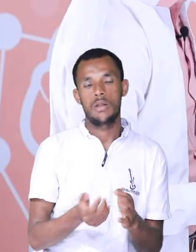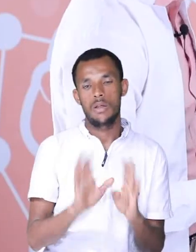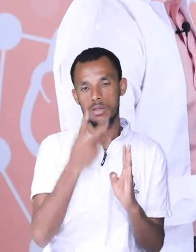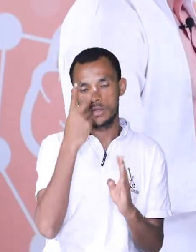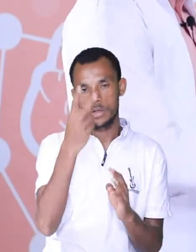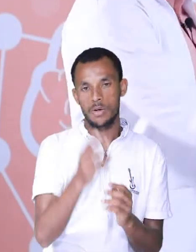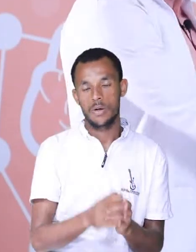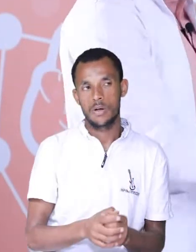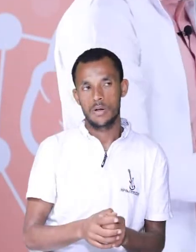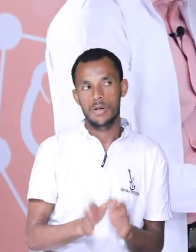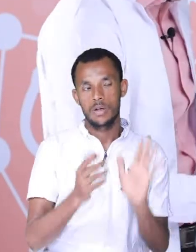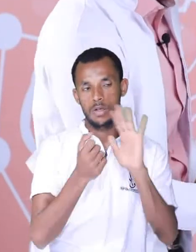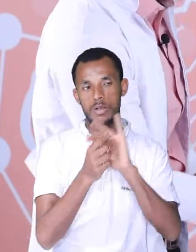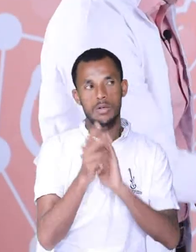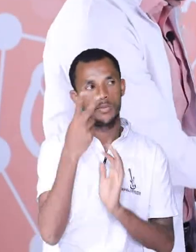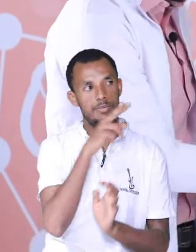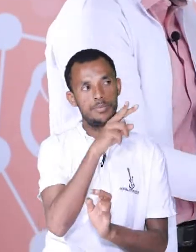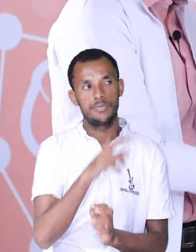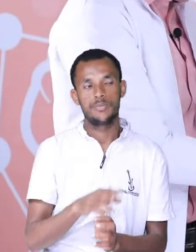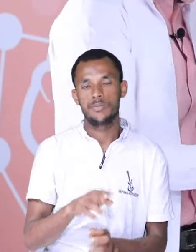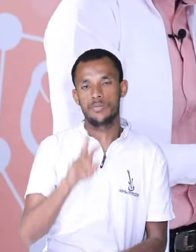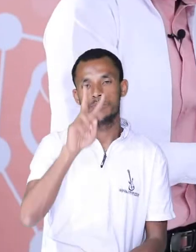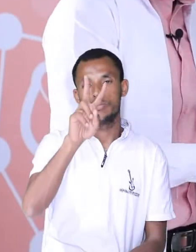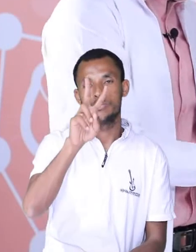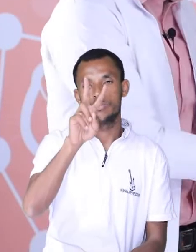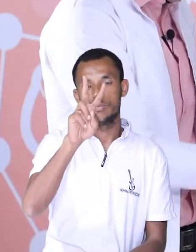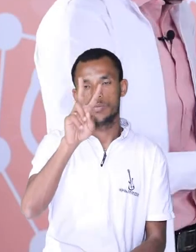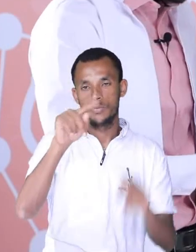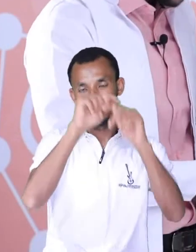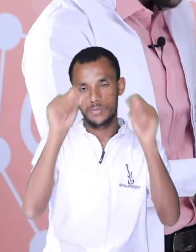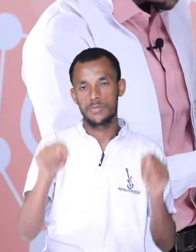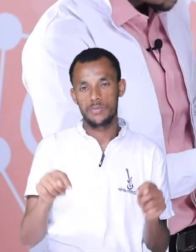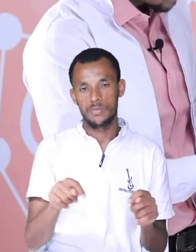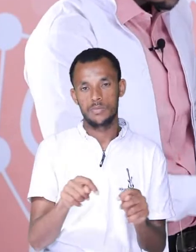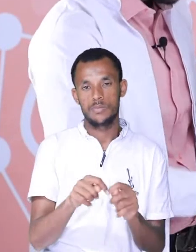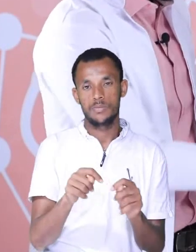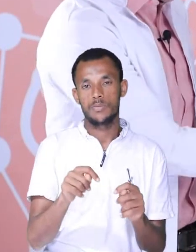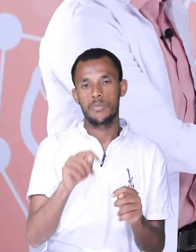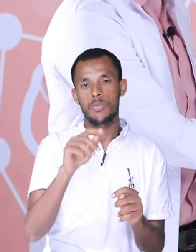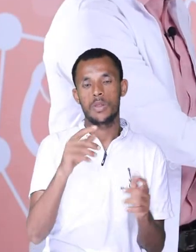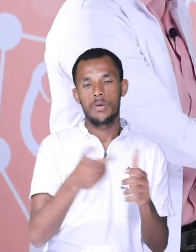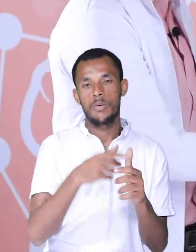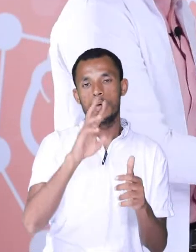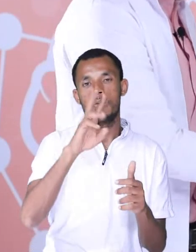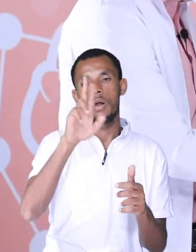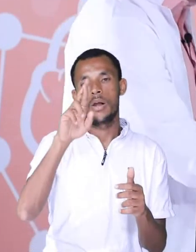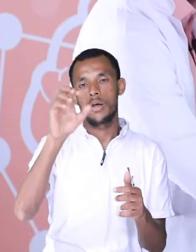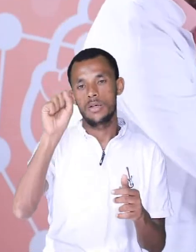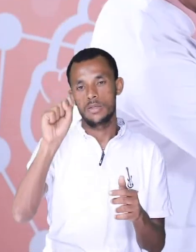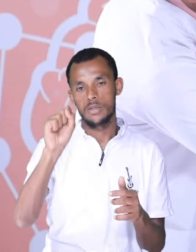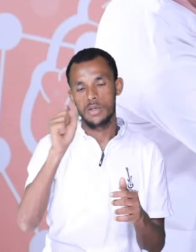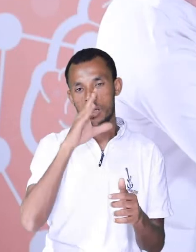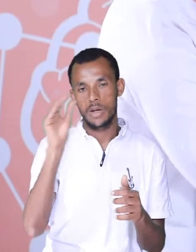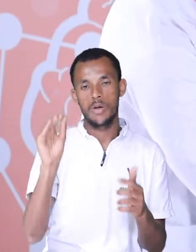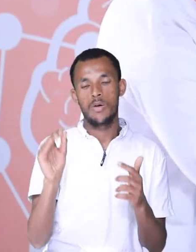it. As an example, here is two triangles. The first triangle is WRS and